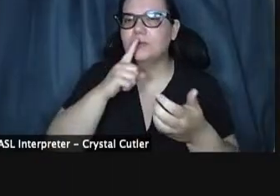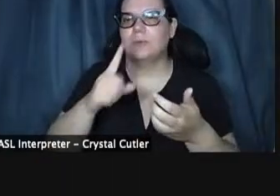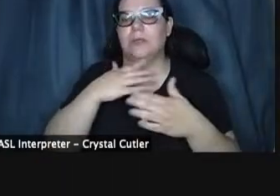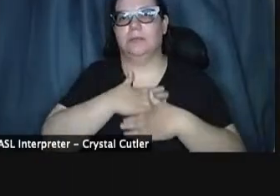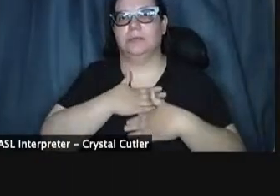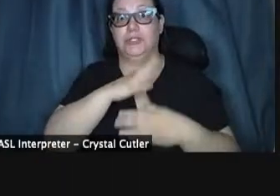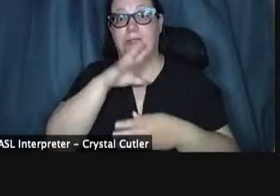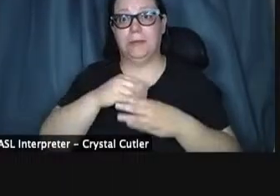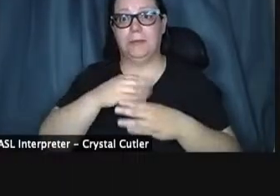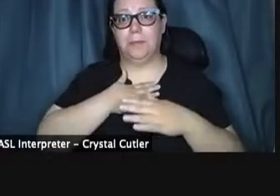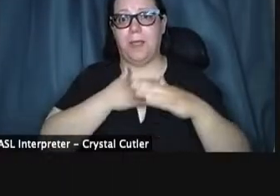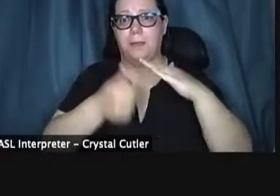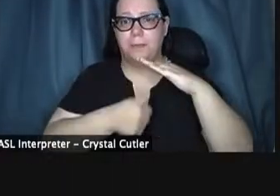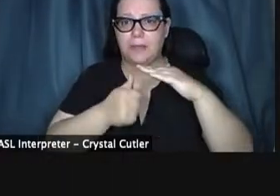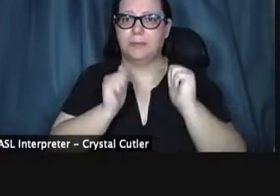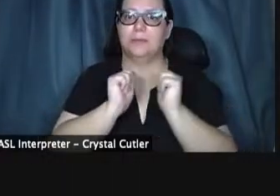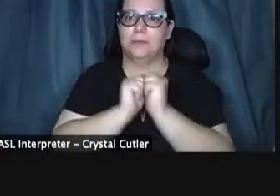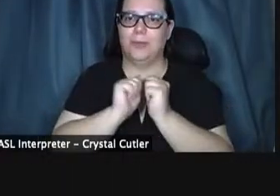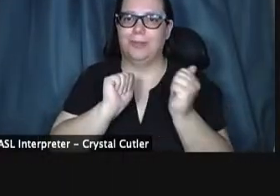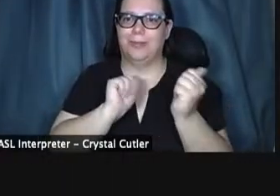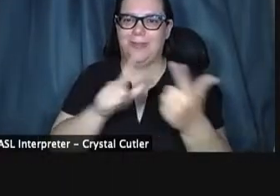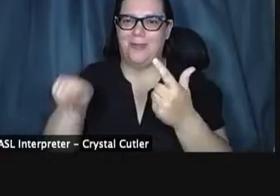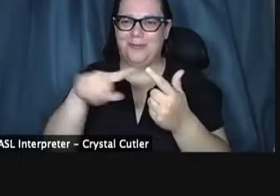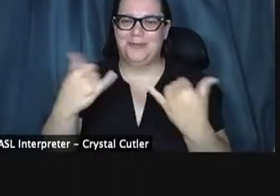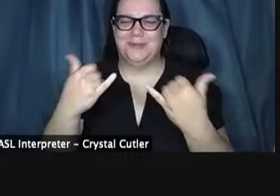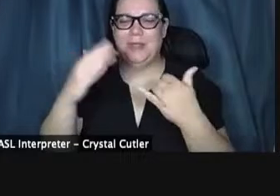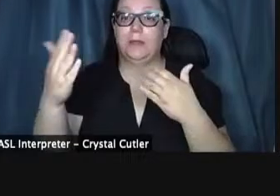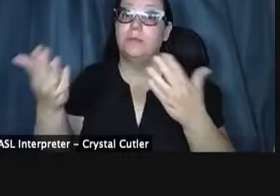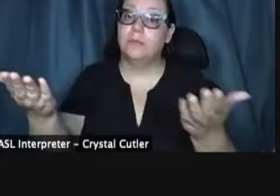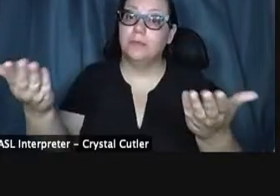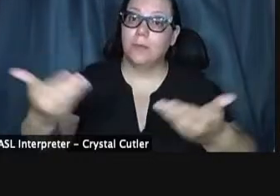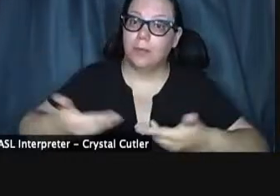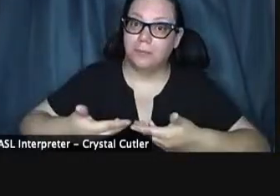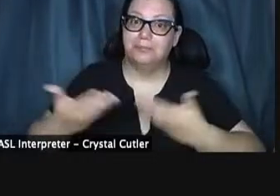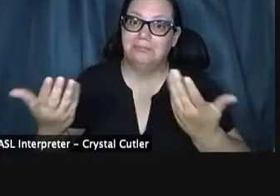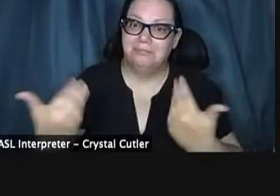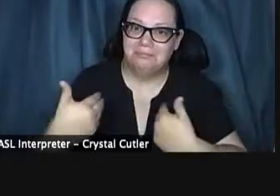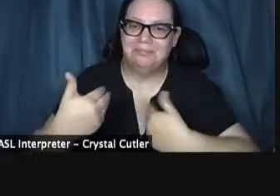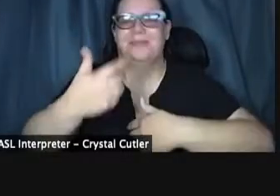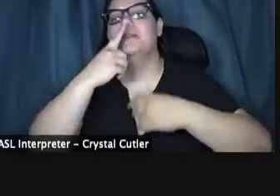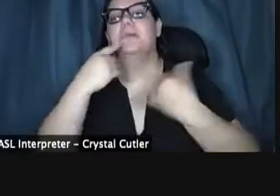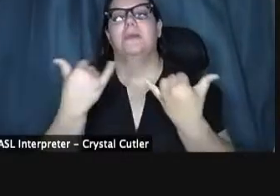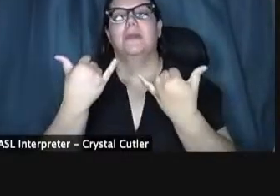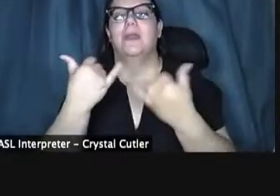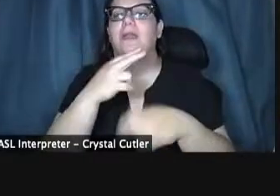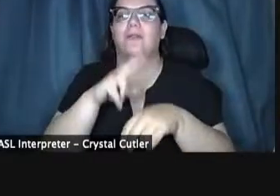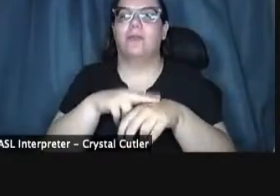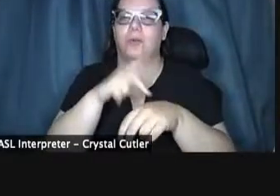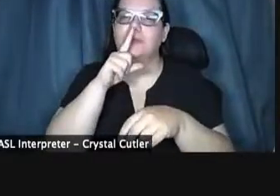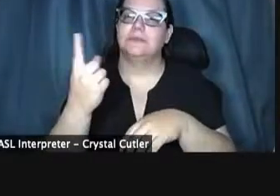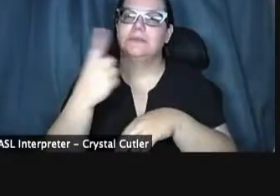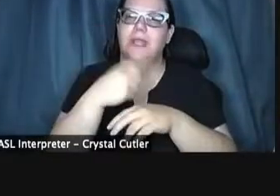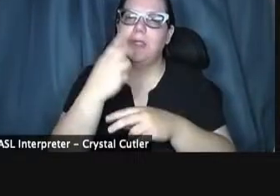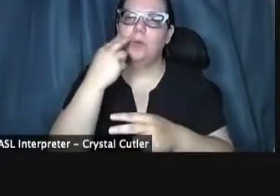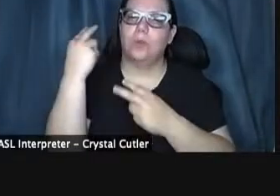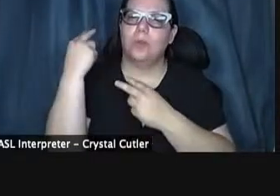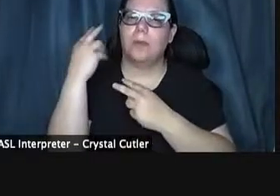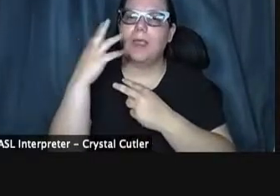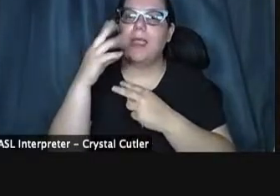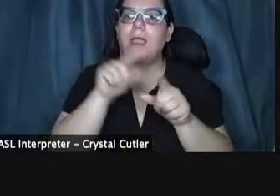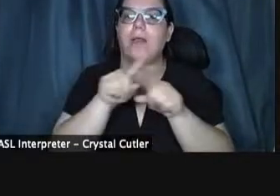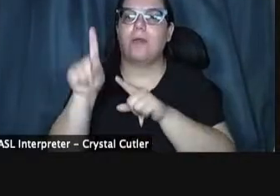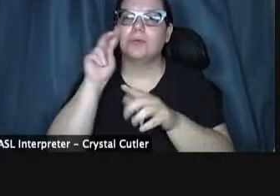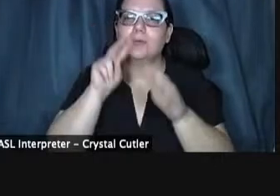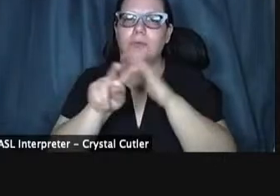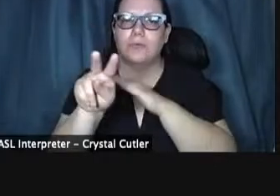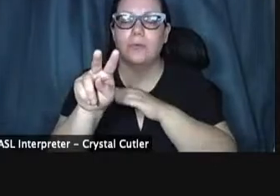all of you today. Welcome. And of course, today is a day we look back and we also look forward. And looking back 52 years ago